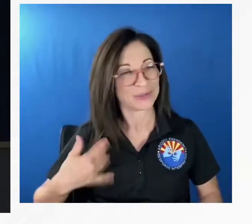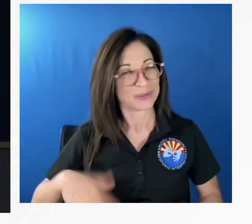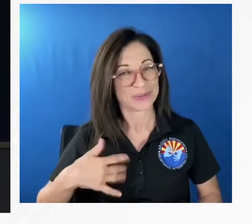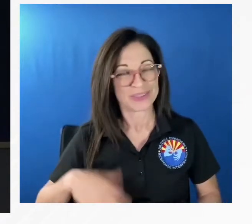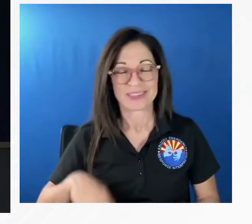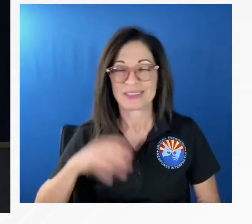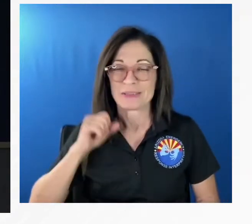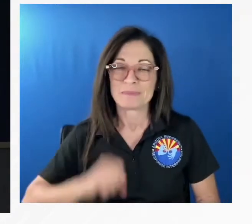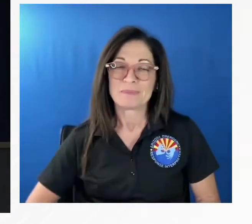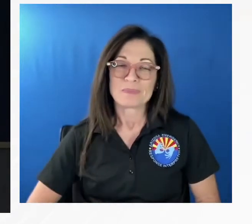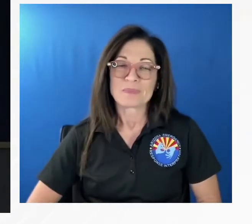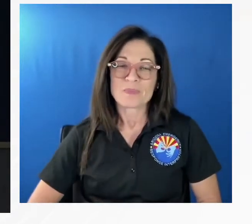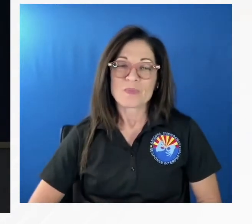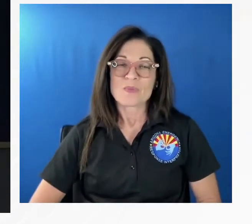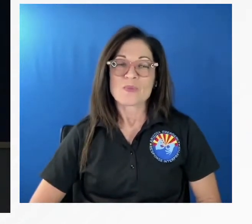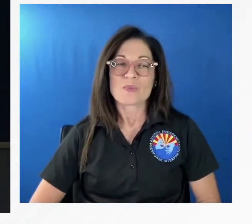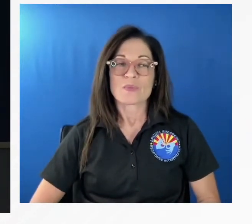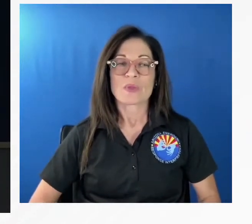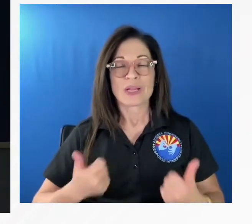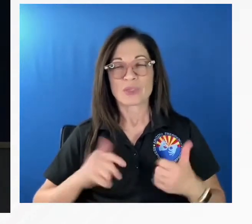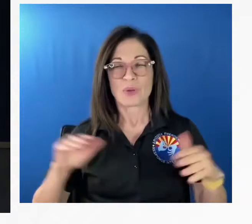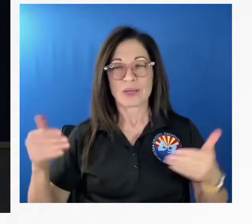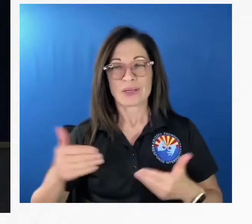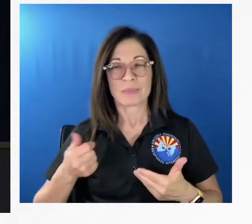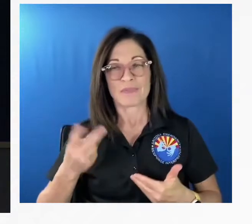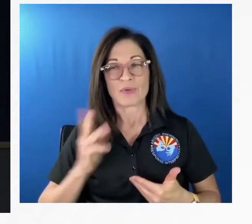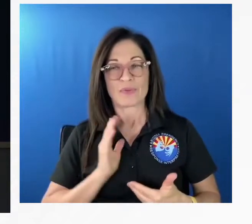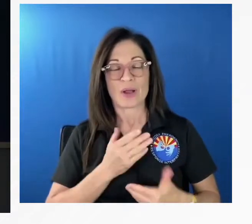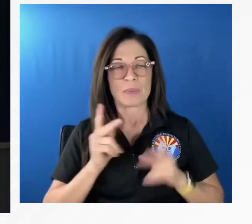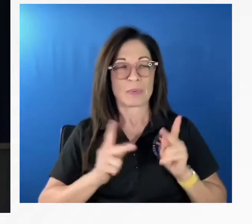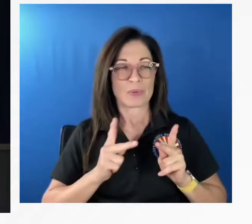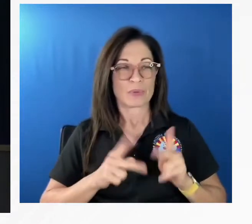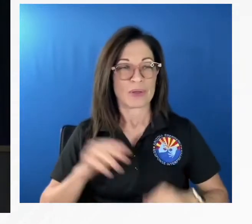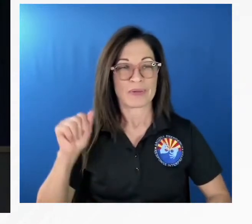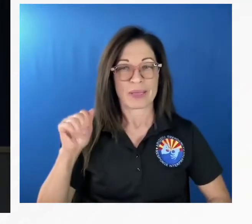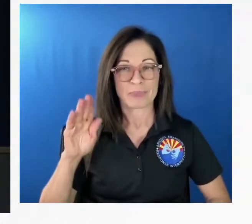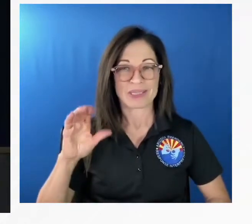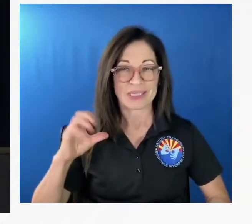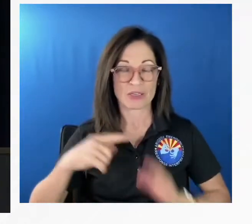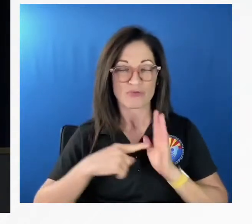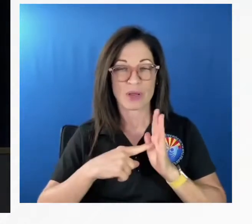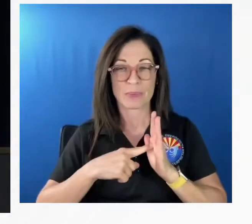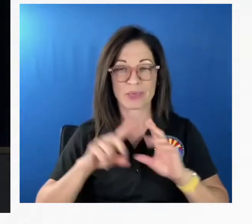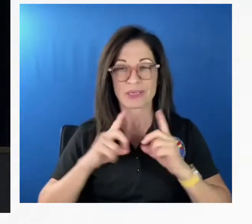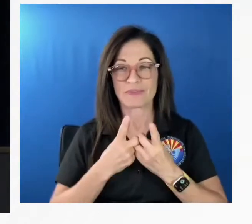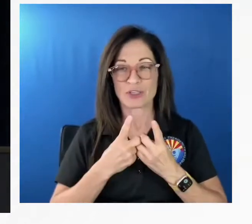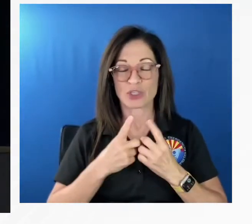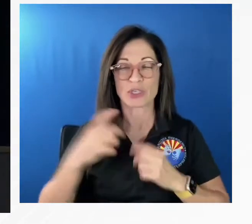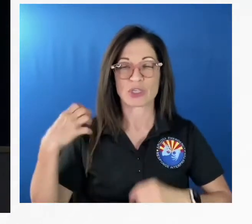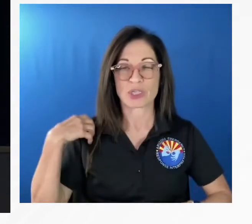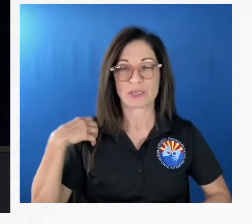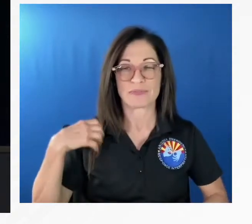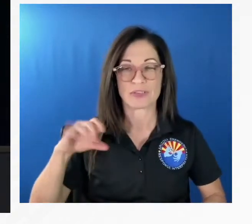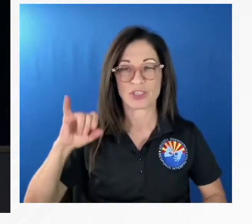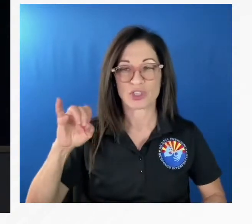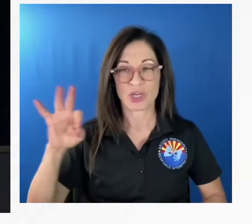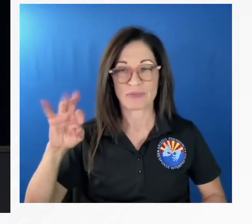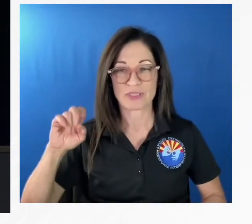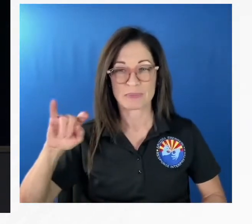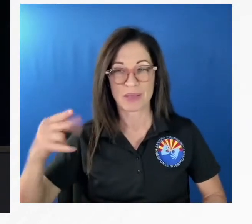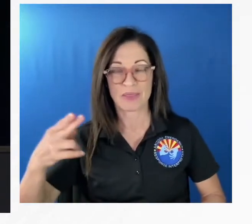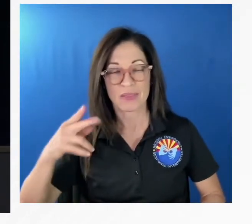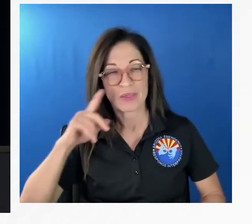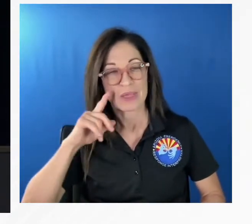So I just want to introduce a couple of our folks. We have Agency Rep, Division Chief Jeff Smith. He's going to be in the incident starting